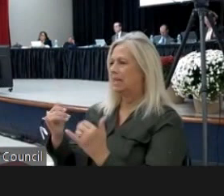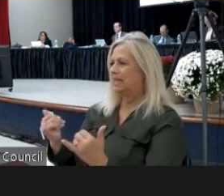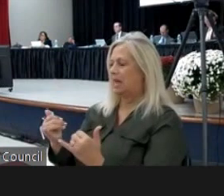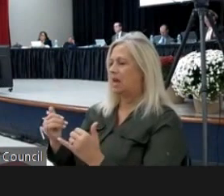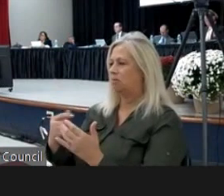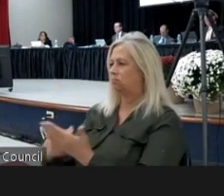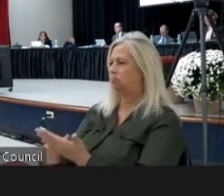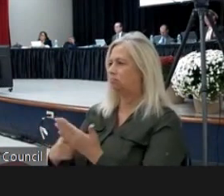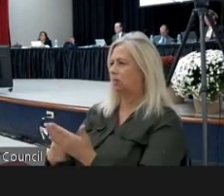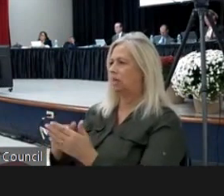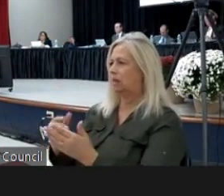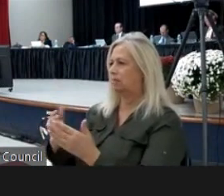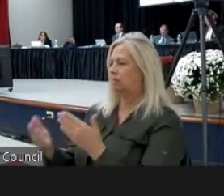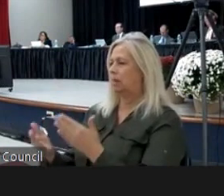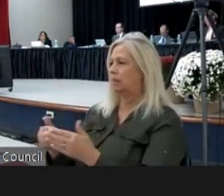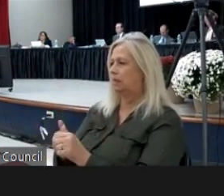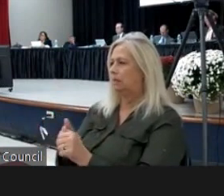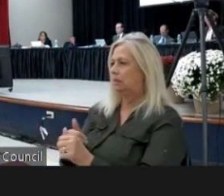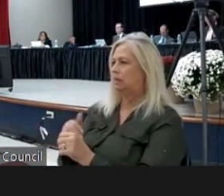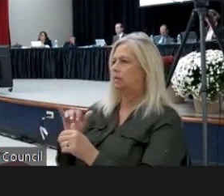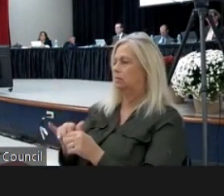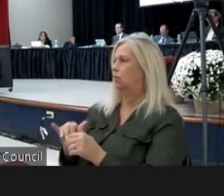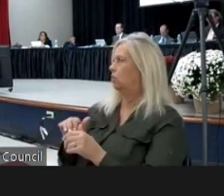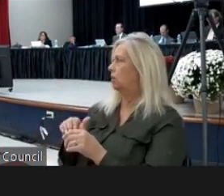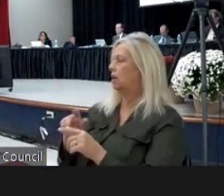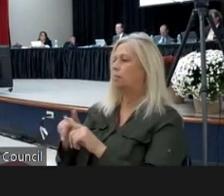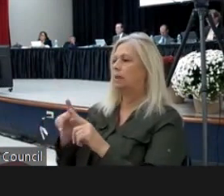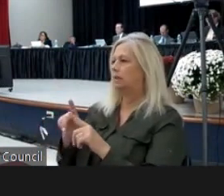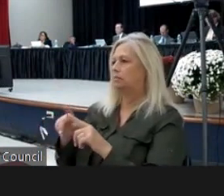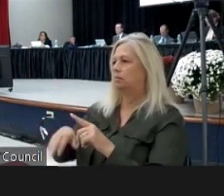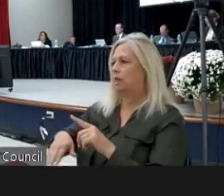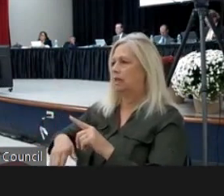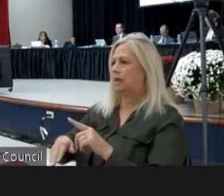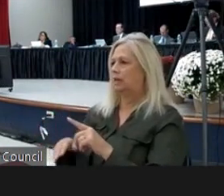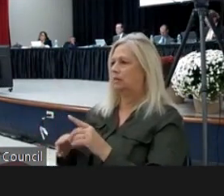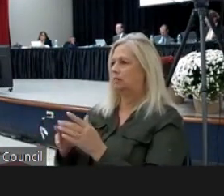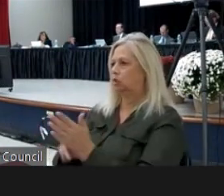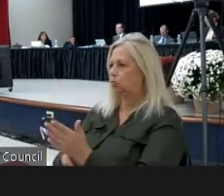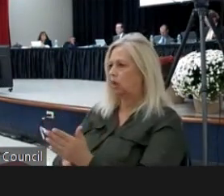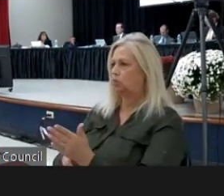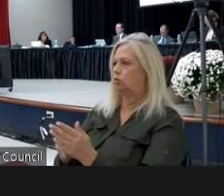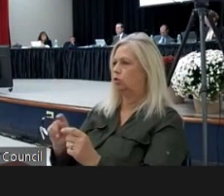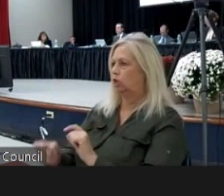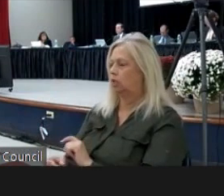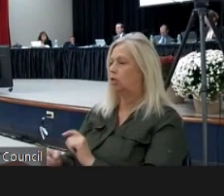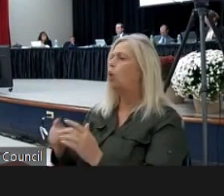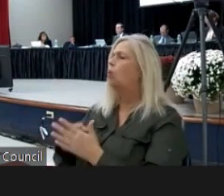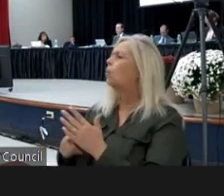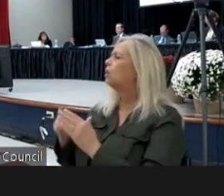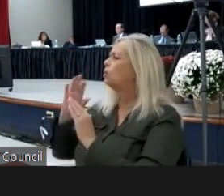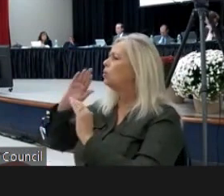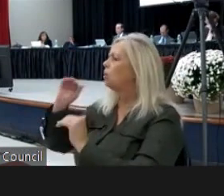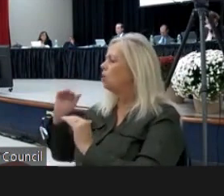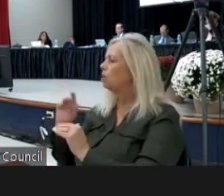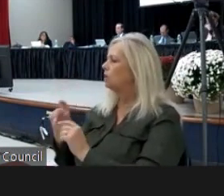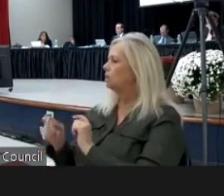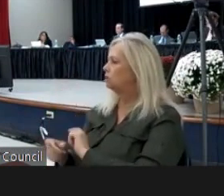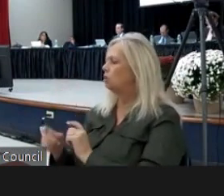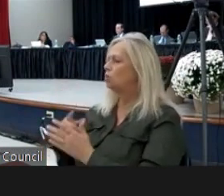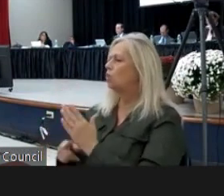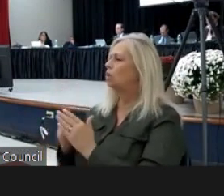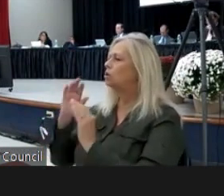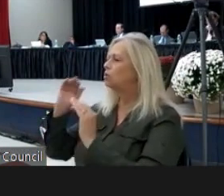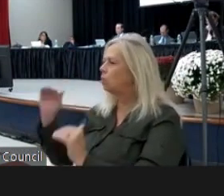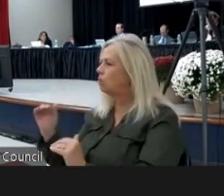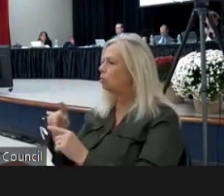that can move up, but we're not ready to make the contraction. I'm not asking for contractual change, but what do you hope it can be, Paris? Like, what would be your goal to get that